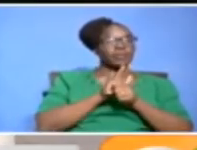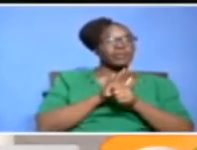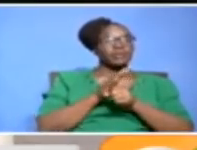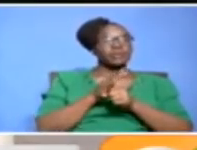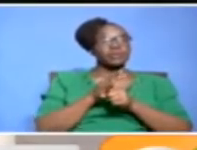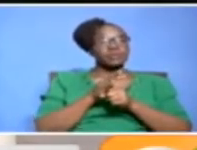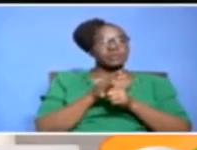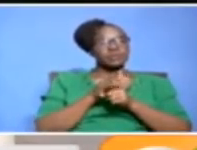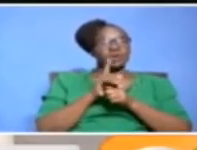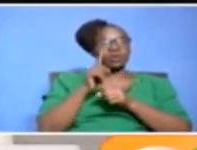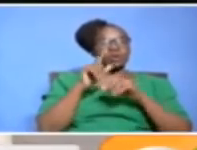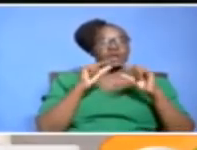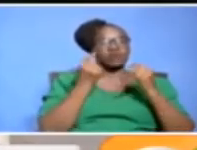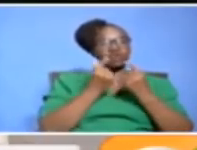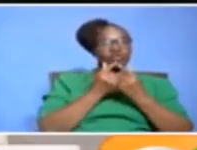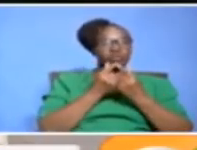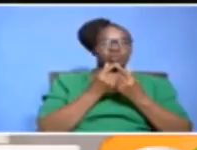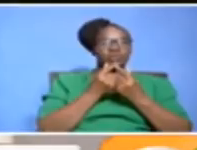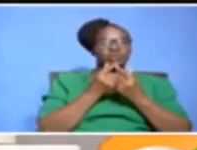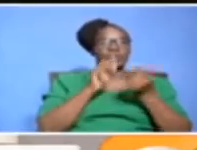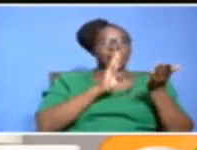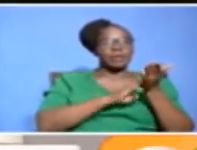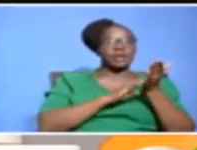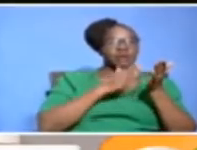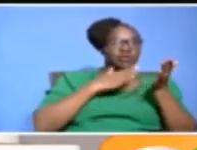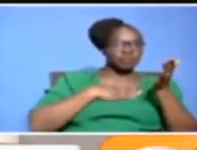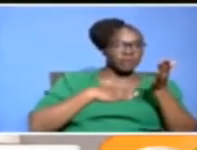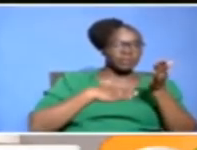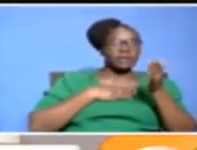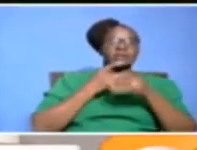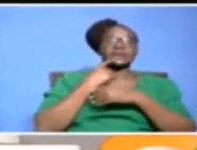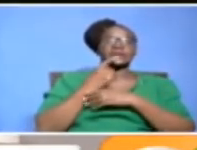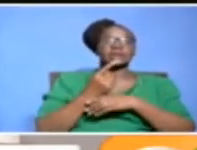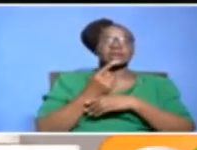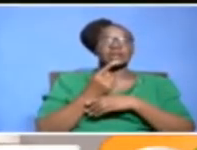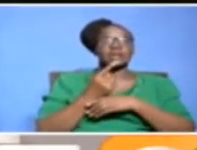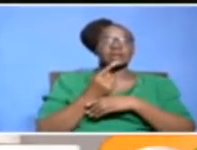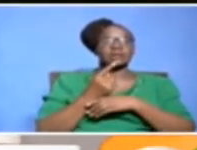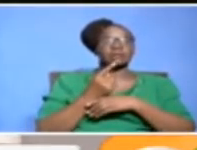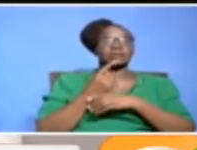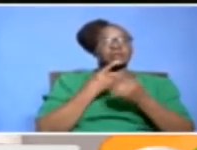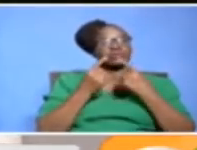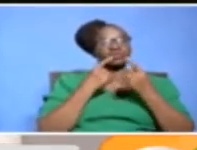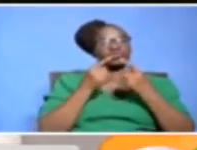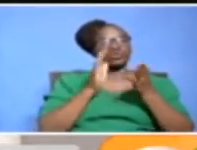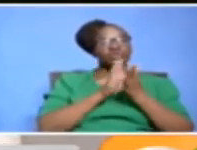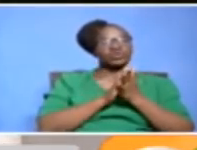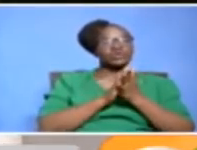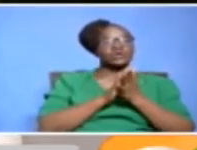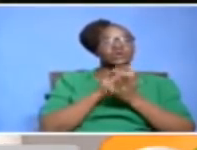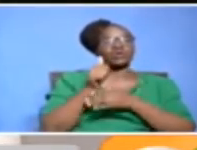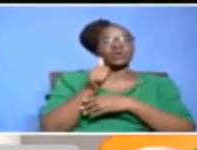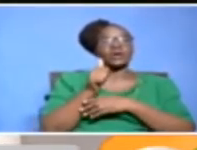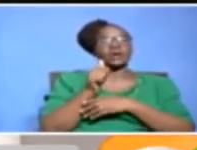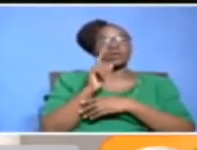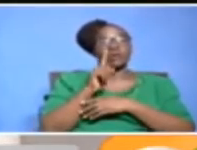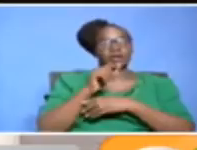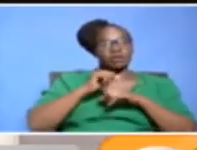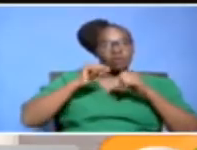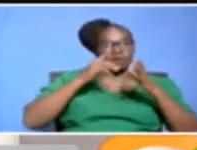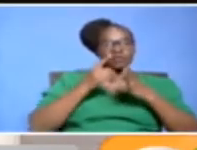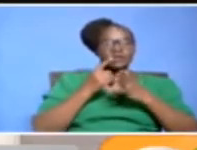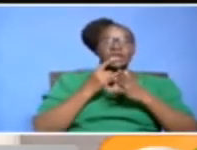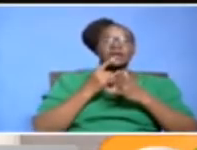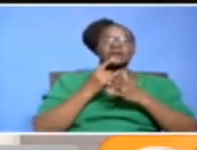Pendekezo Letu. Of course, they're very active in that space. And I spoke to an advocacy officer called Levis Kagiri, and he's basically